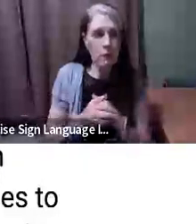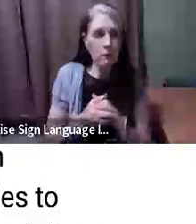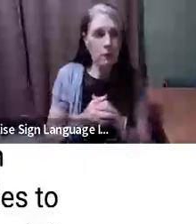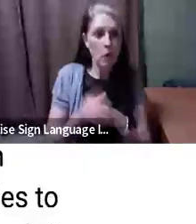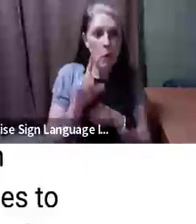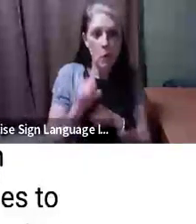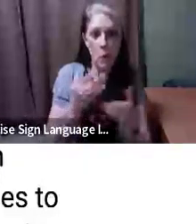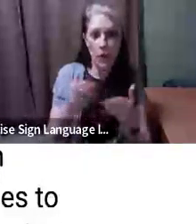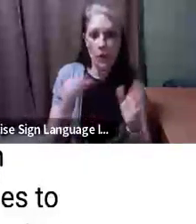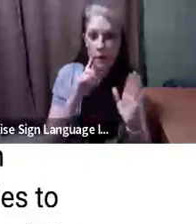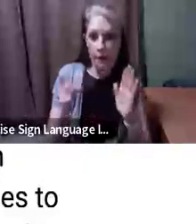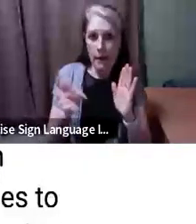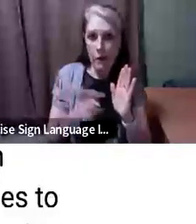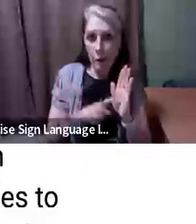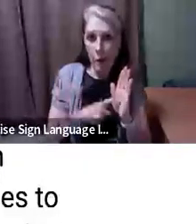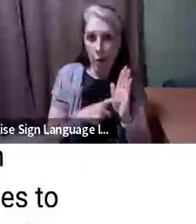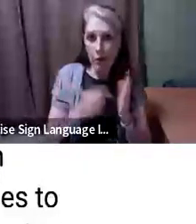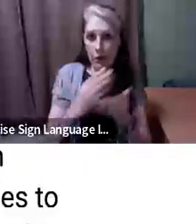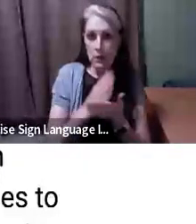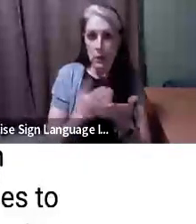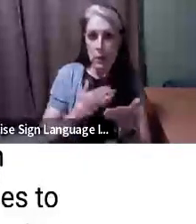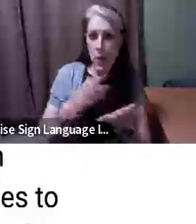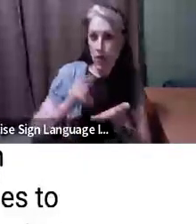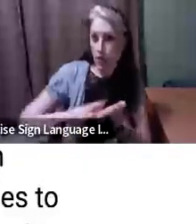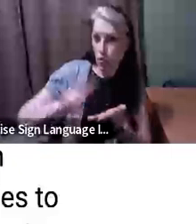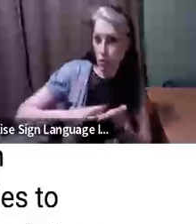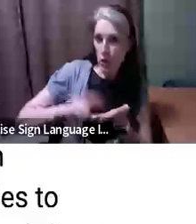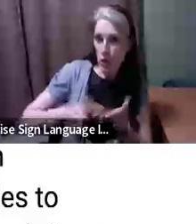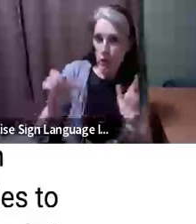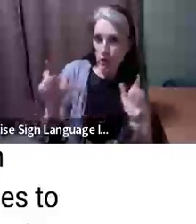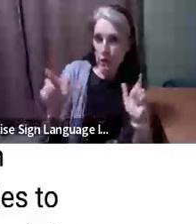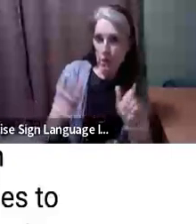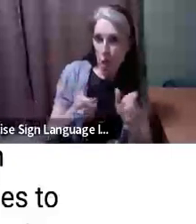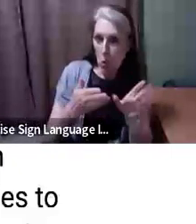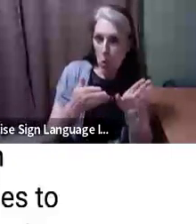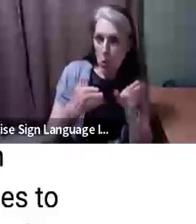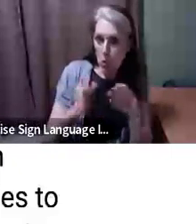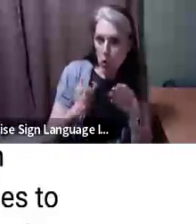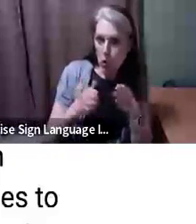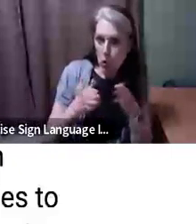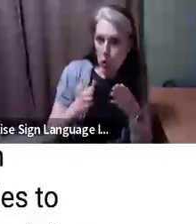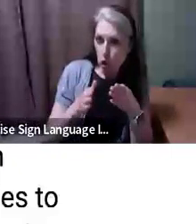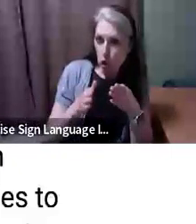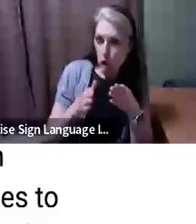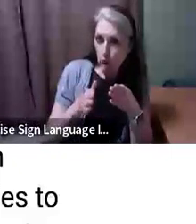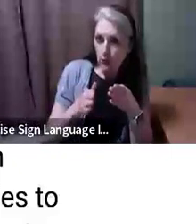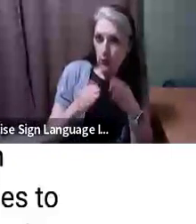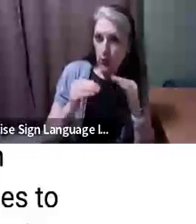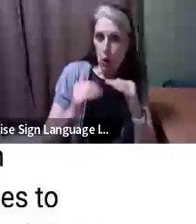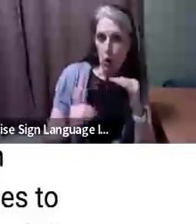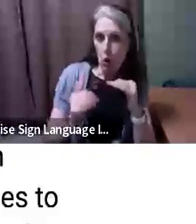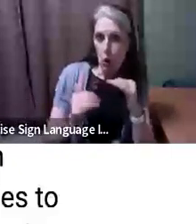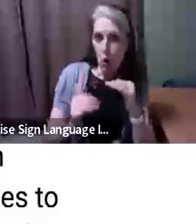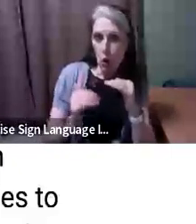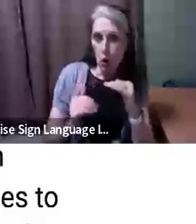One thing that I noticed in some of my research is a small shift in the lower,